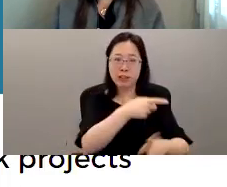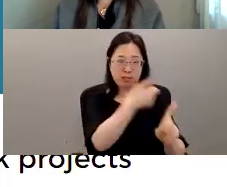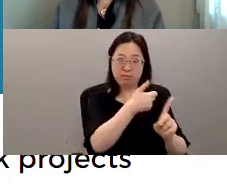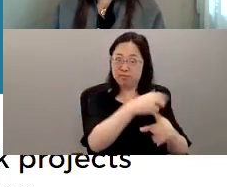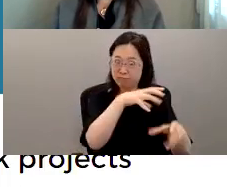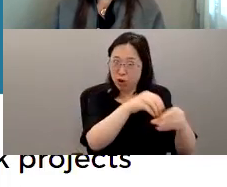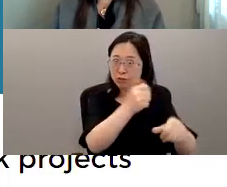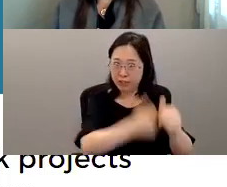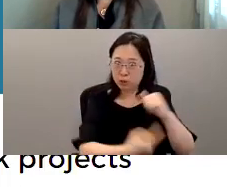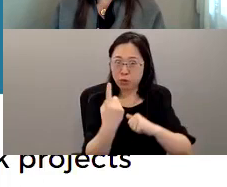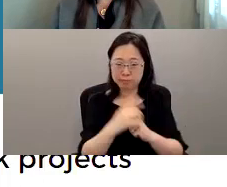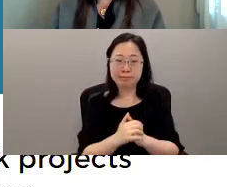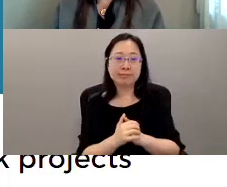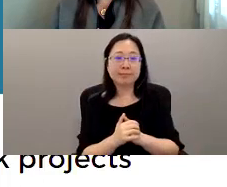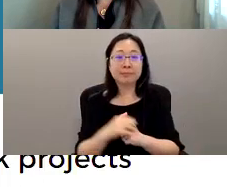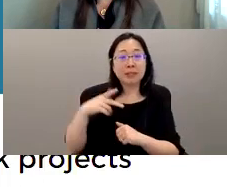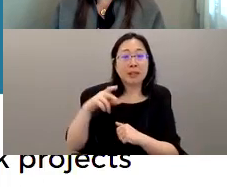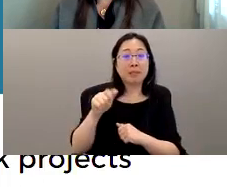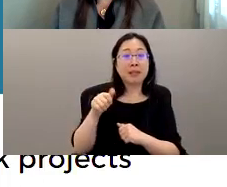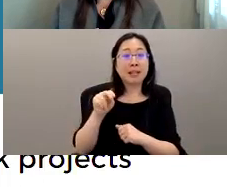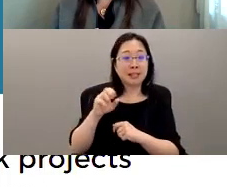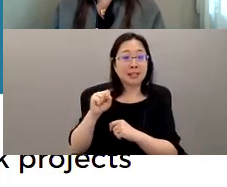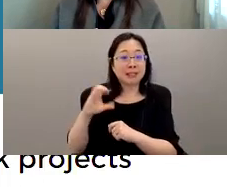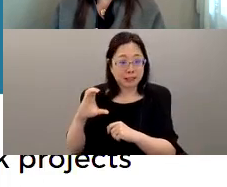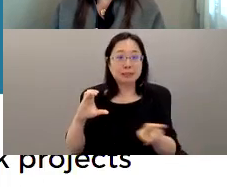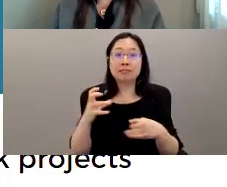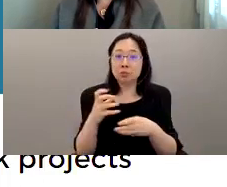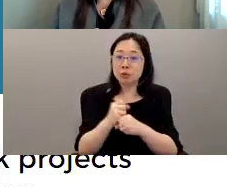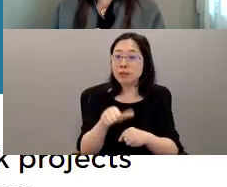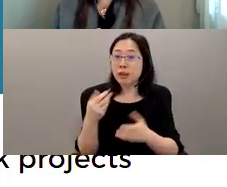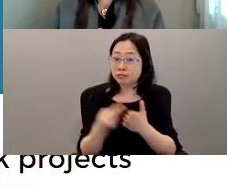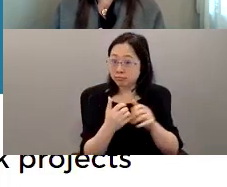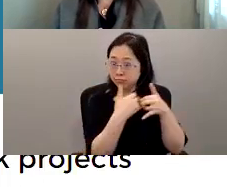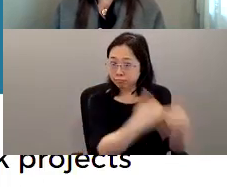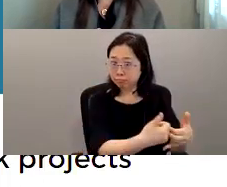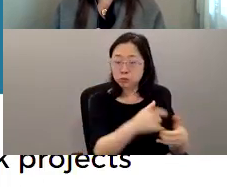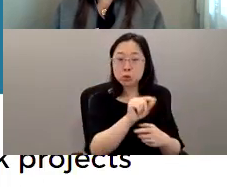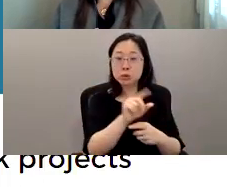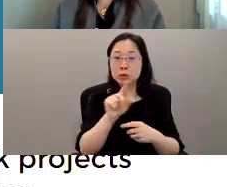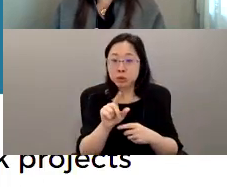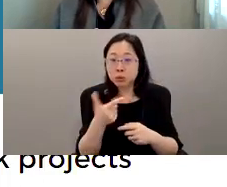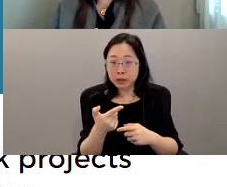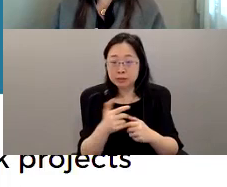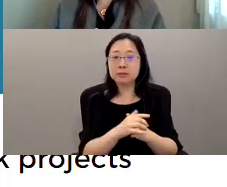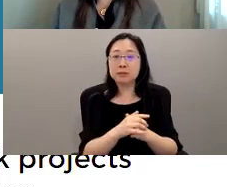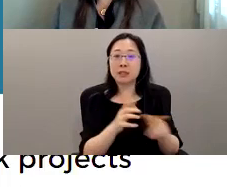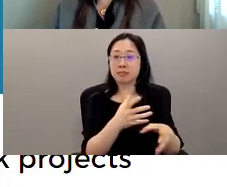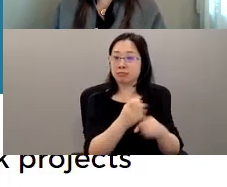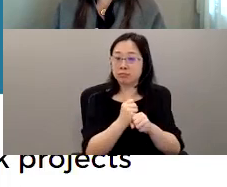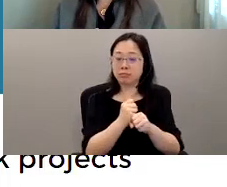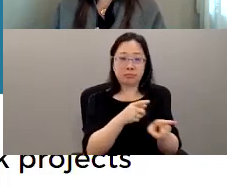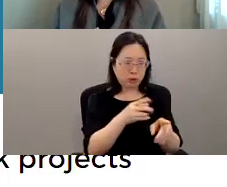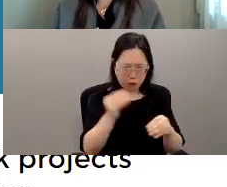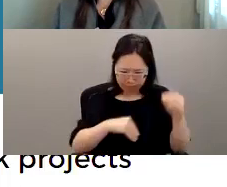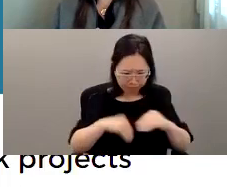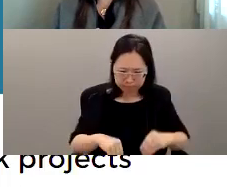PSAN received a grant in 2020-21 to prepare over 1,000 senior safety kits for